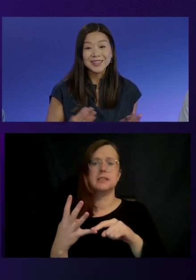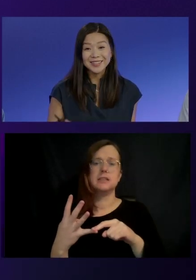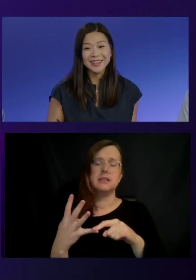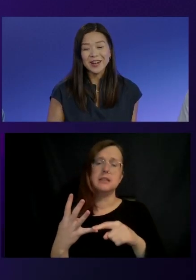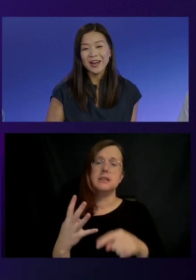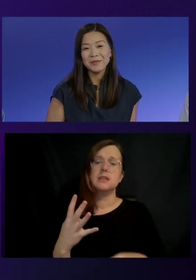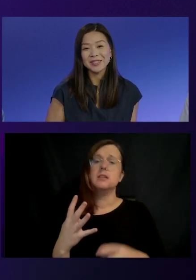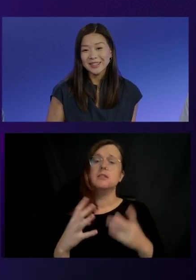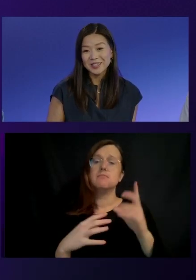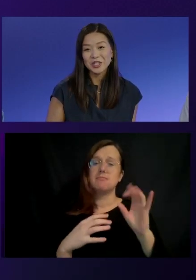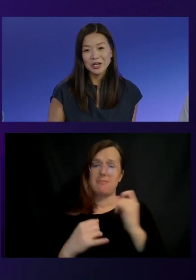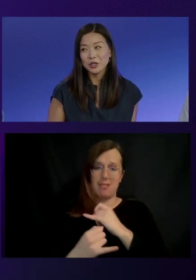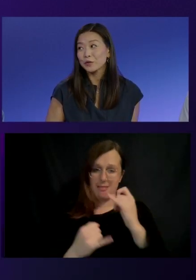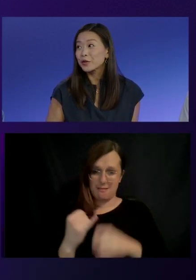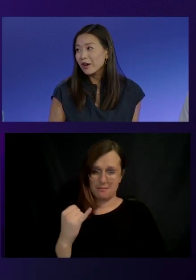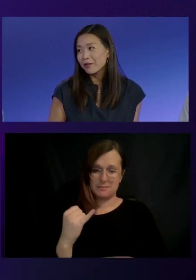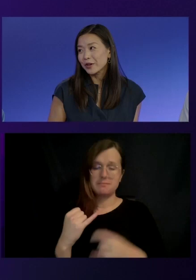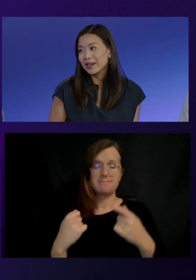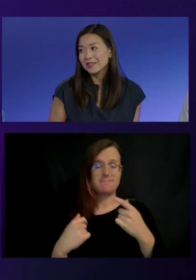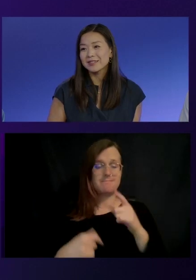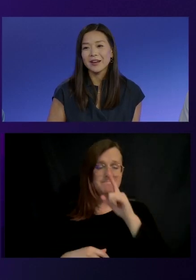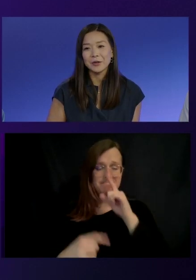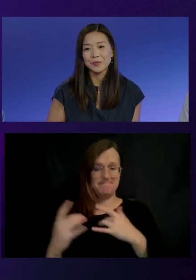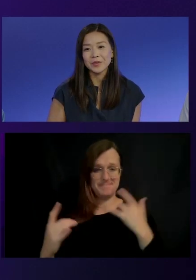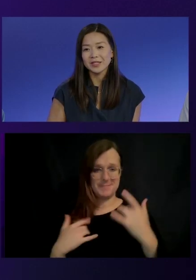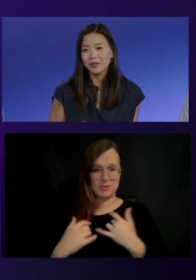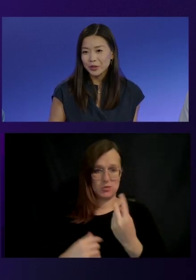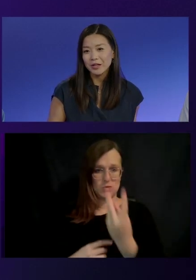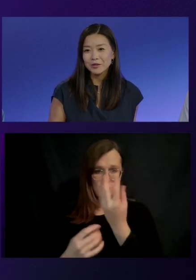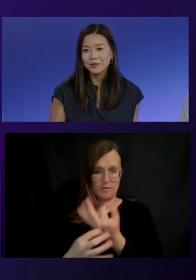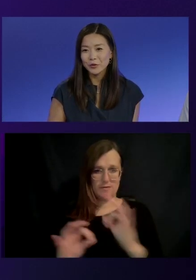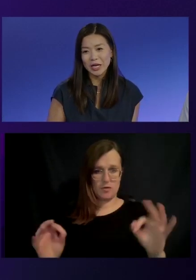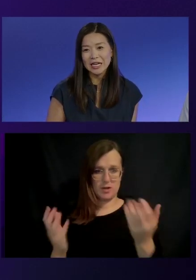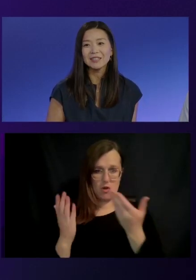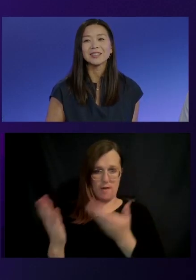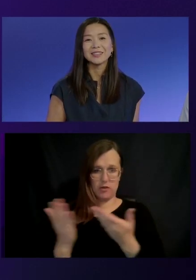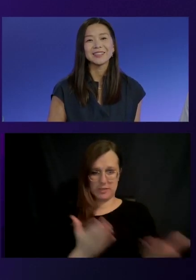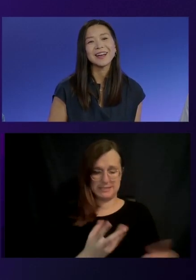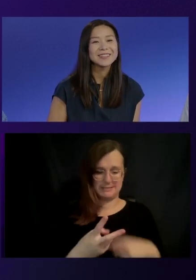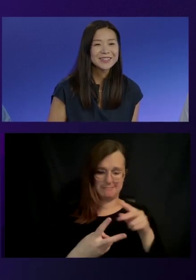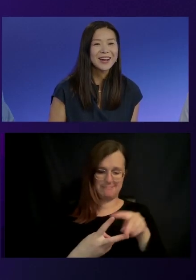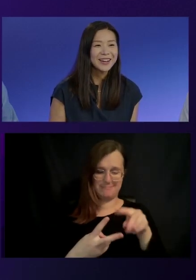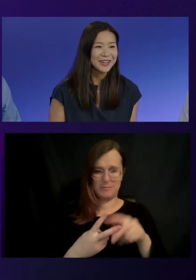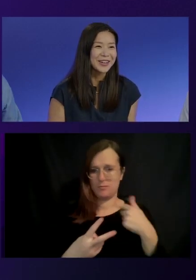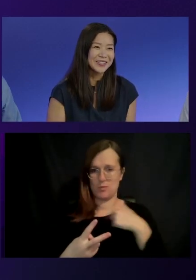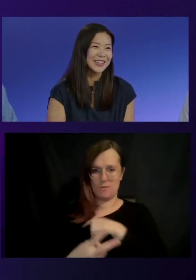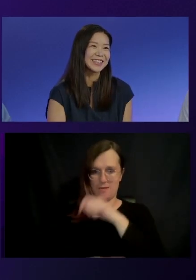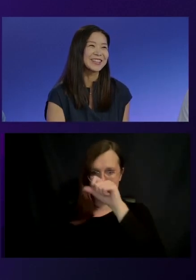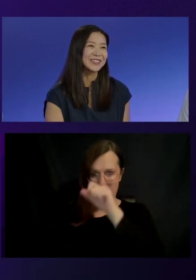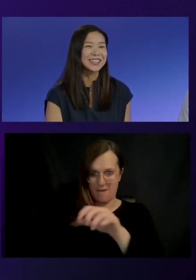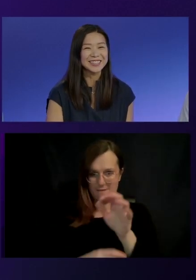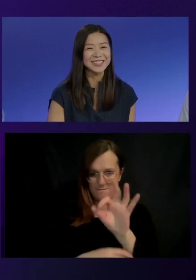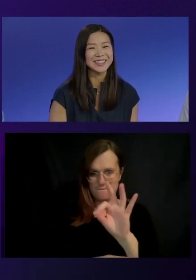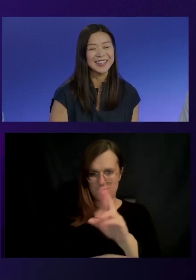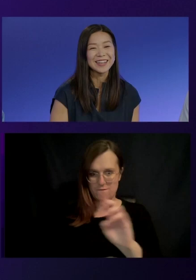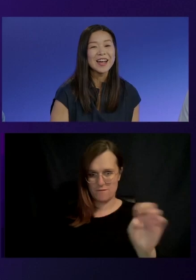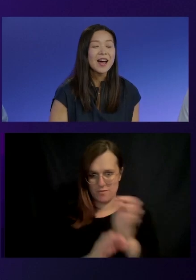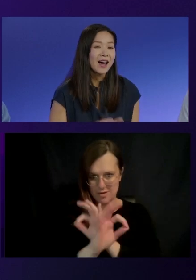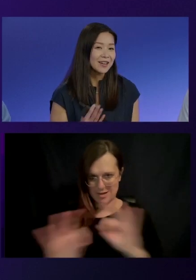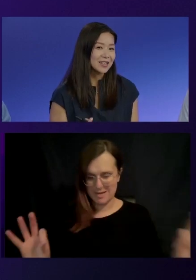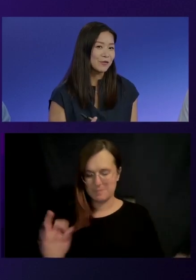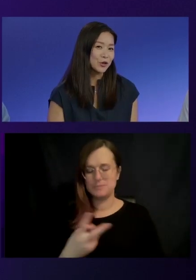So lastly, I'm excited to share 2 free offerings because everyone loves free. I love free. Yes. The first is